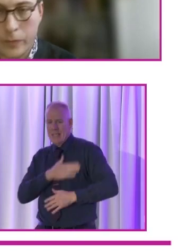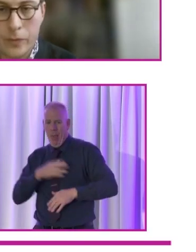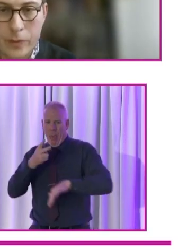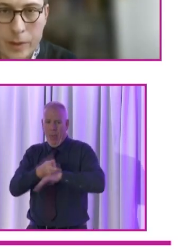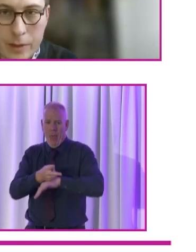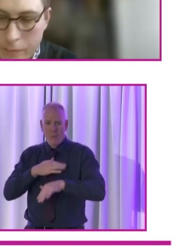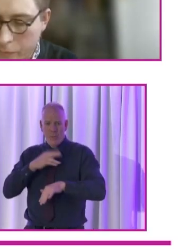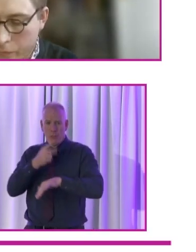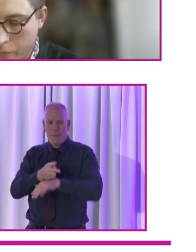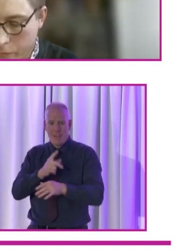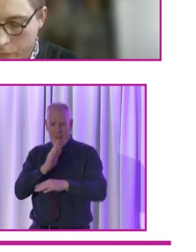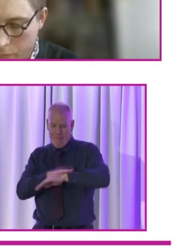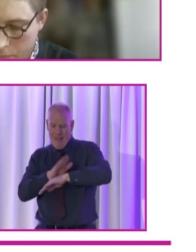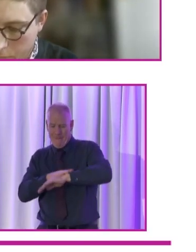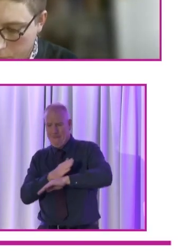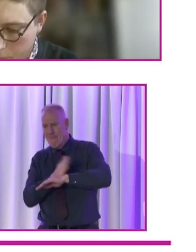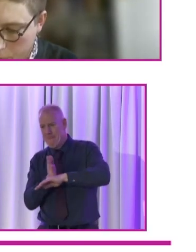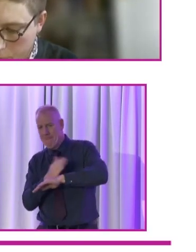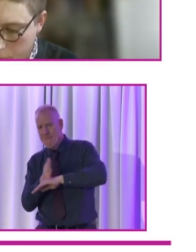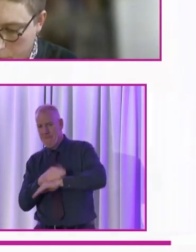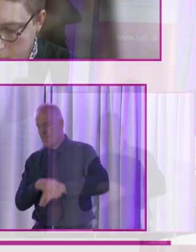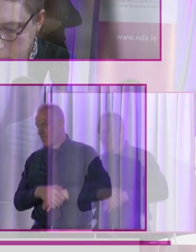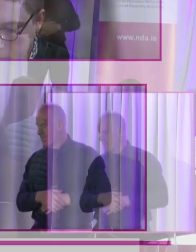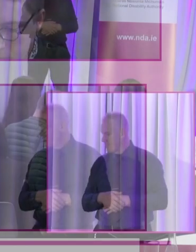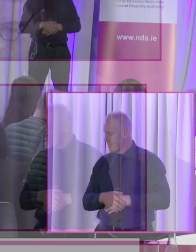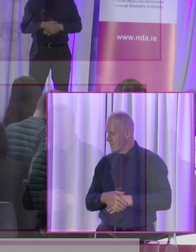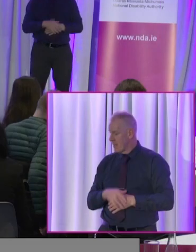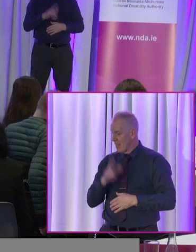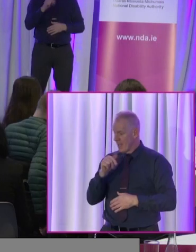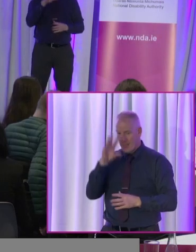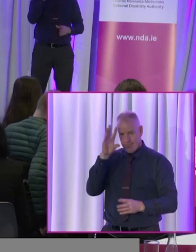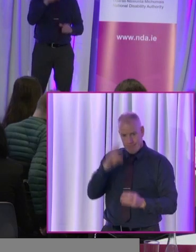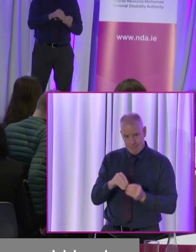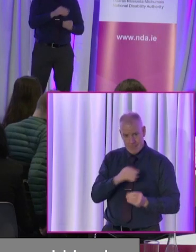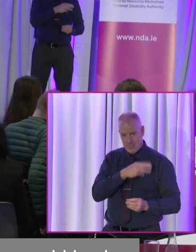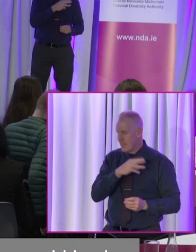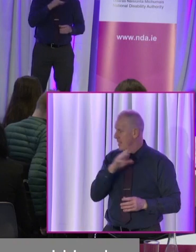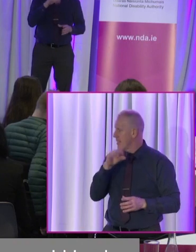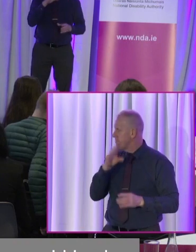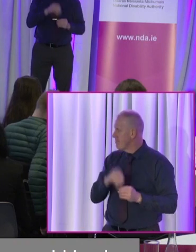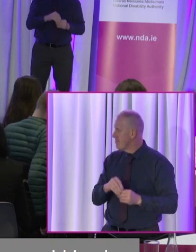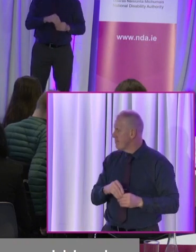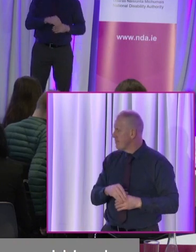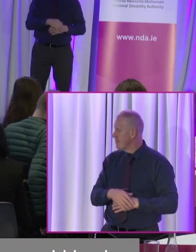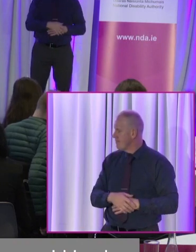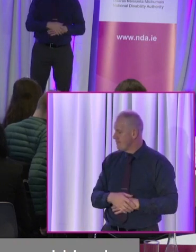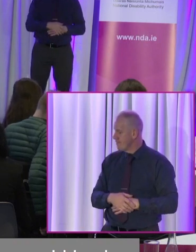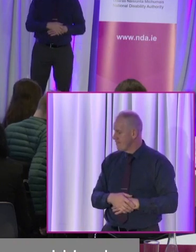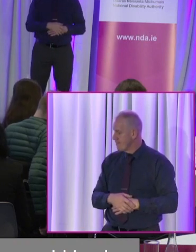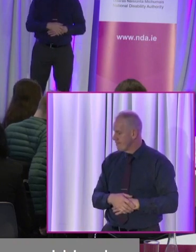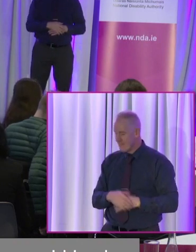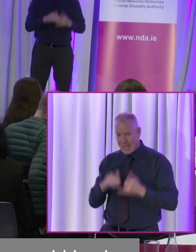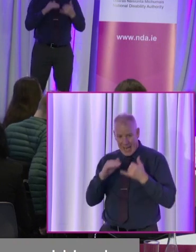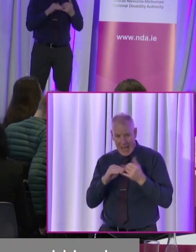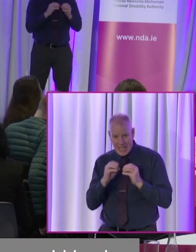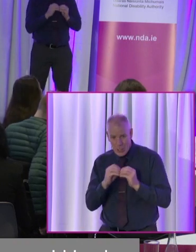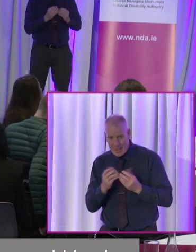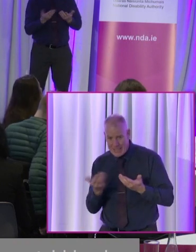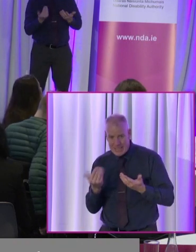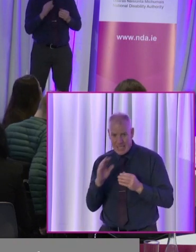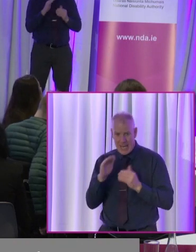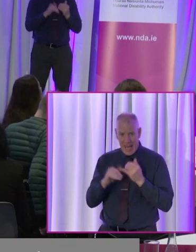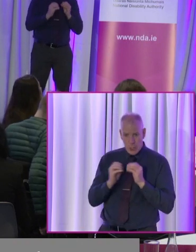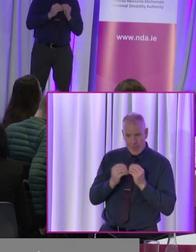sorry, Florian. The clock is against us. Could I ask you to wrap up there a little bit, if you could come to your last points?